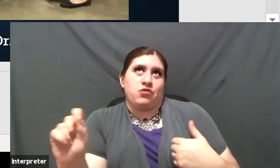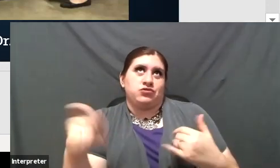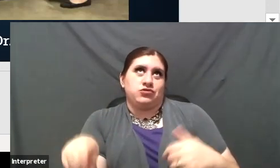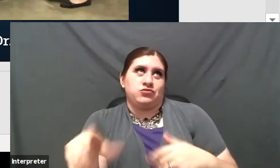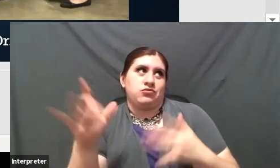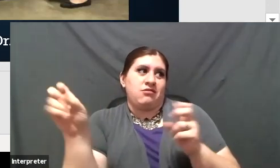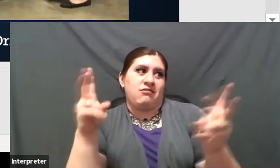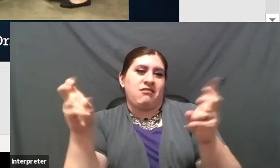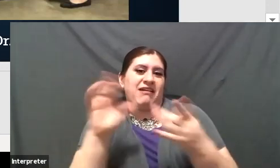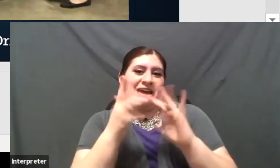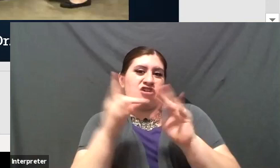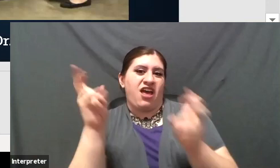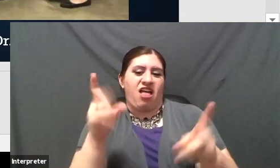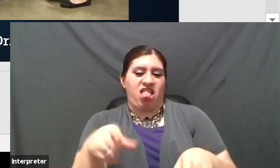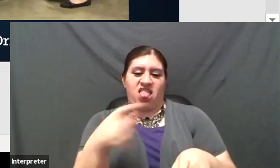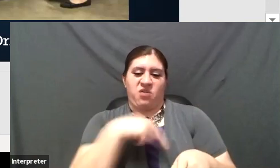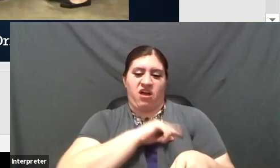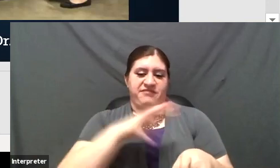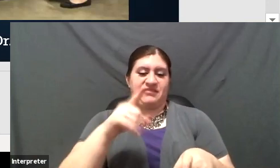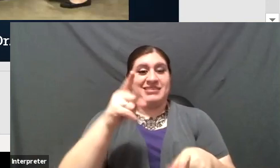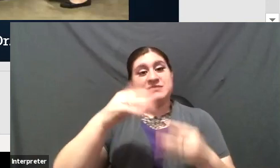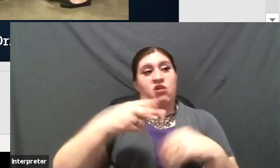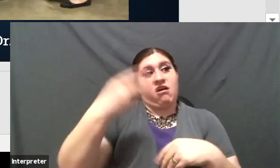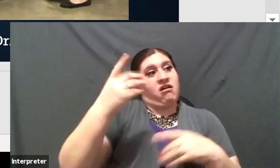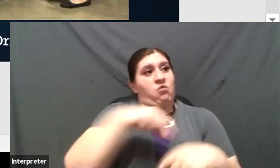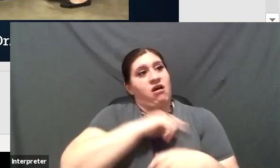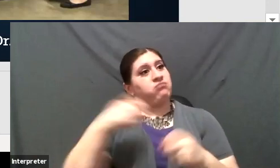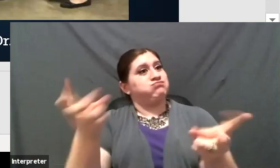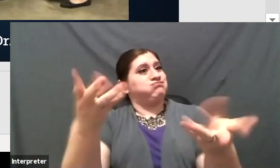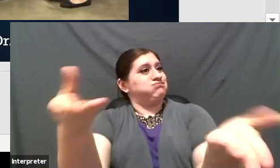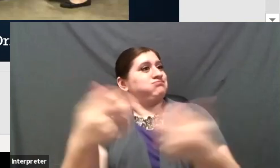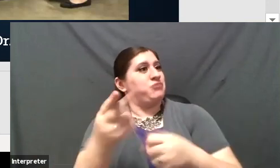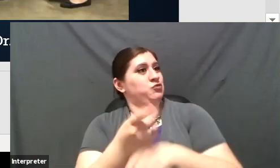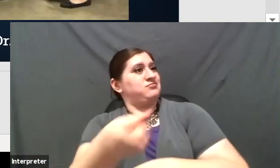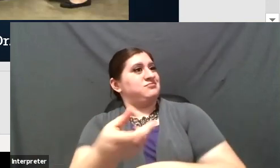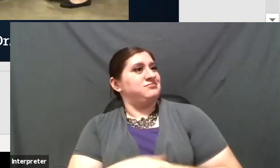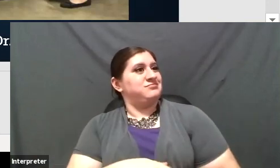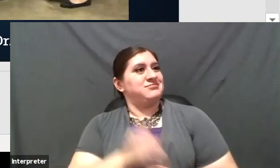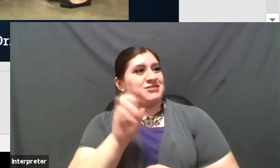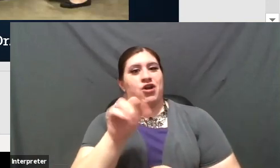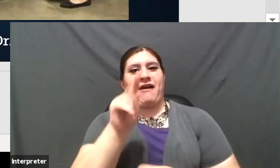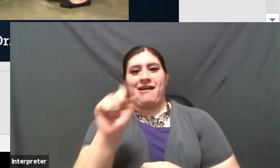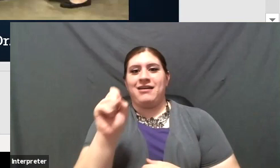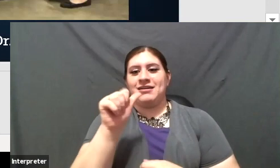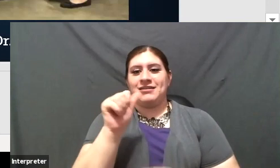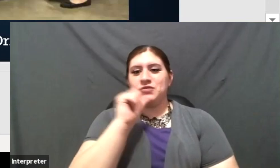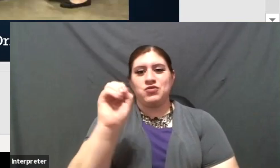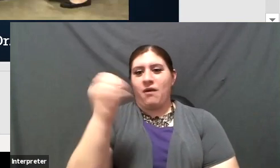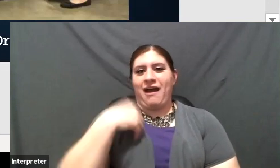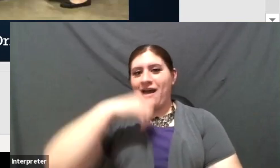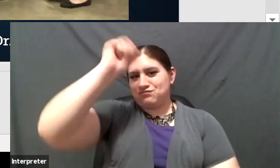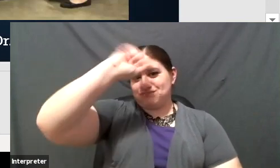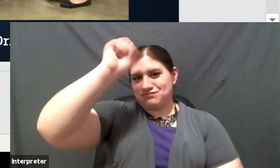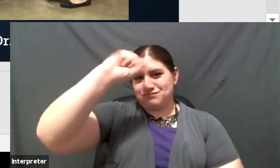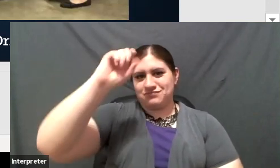are low quality images, and this was a higher quality. So I thought I would use this one. That's Dr. Christensen there. She doesn't have her cap. Well, she